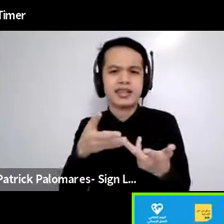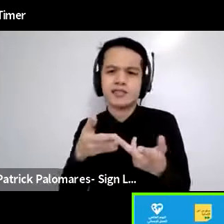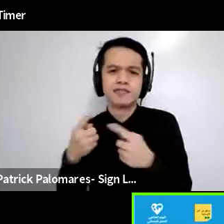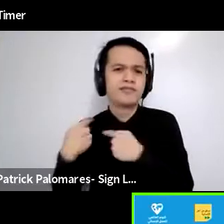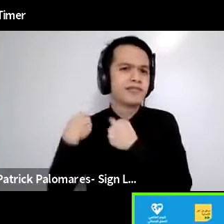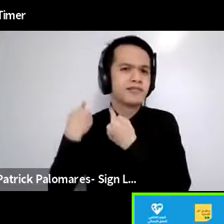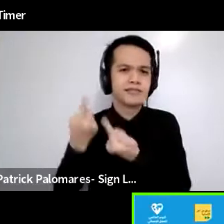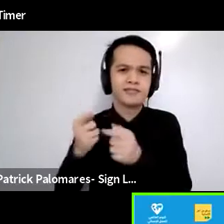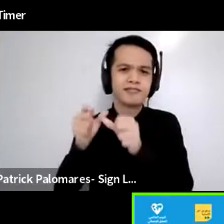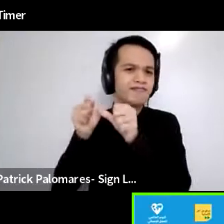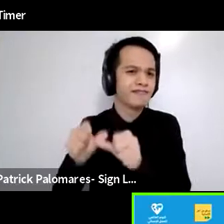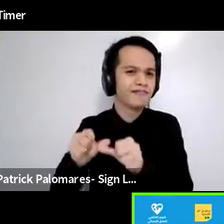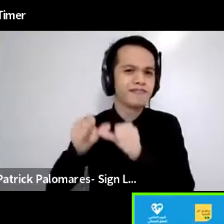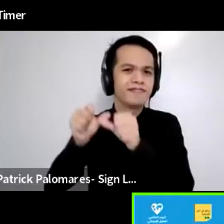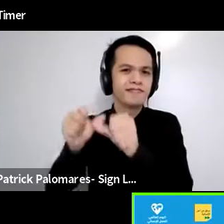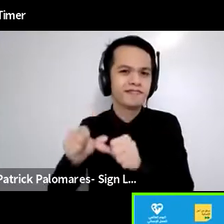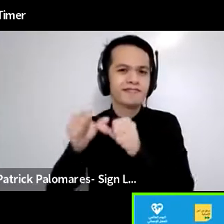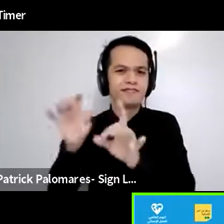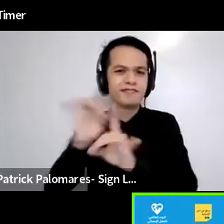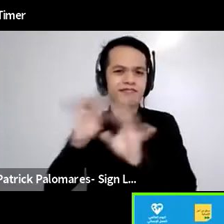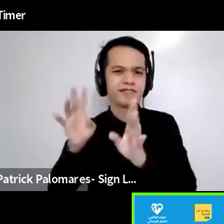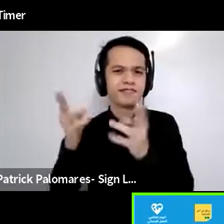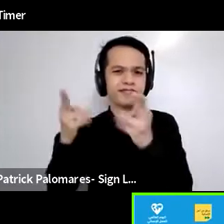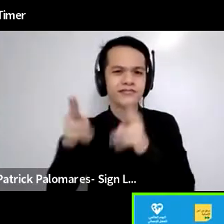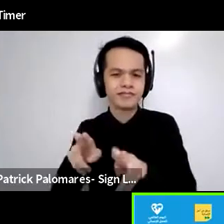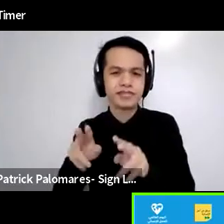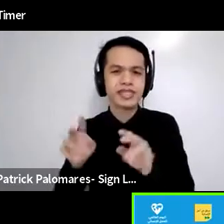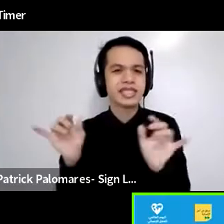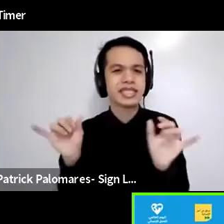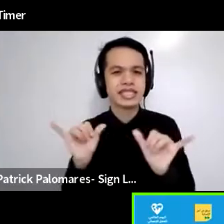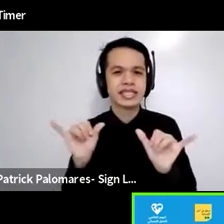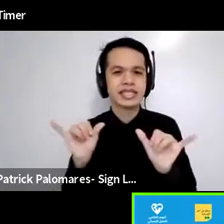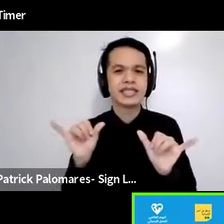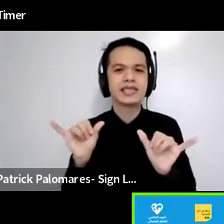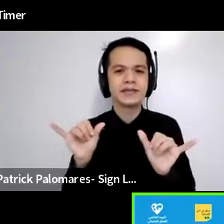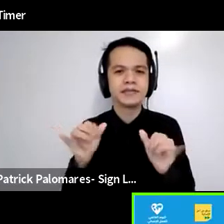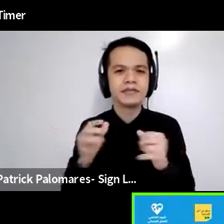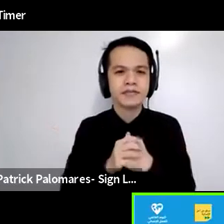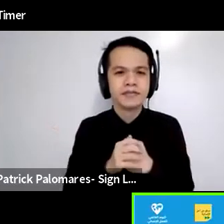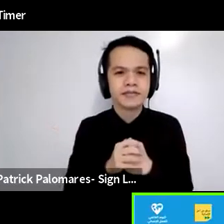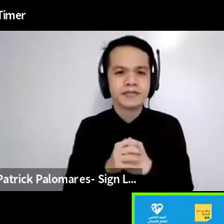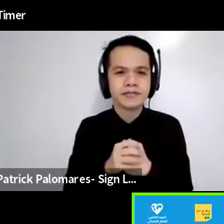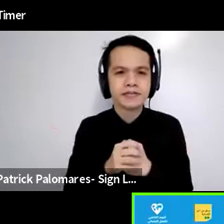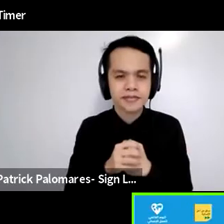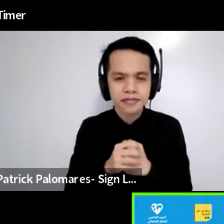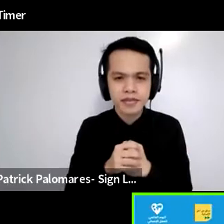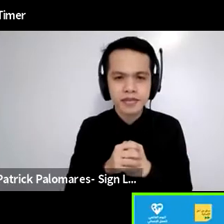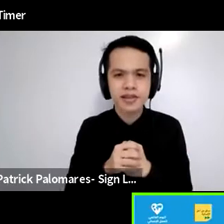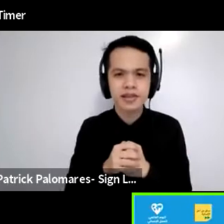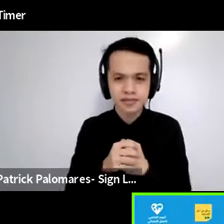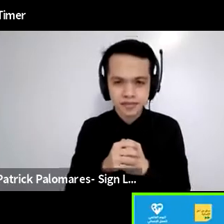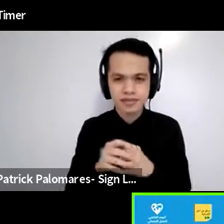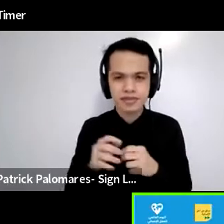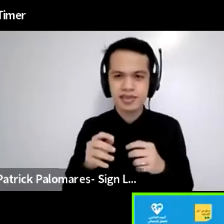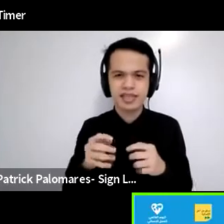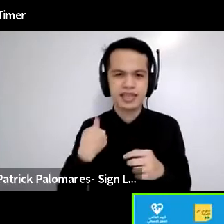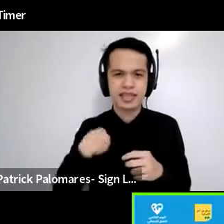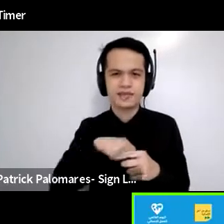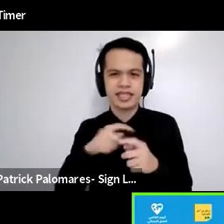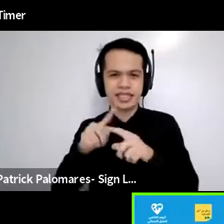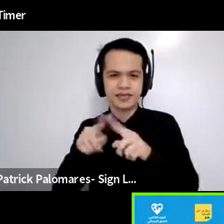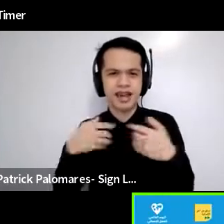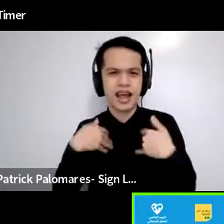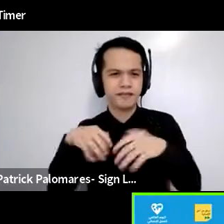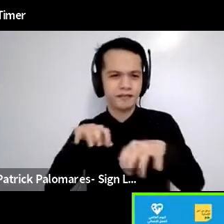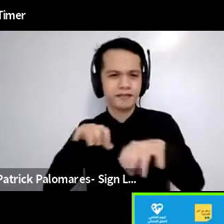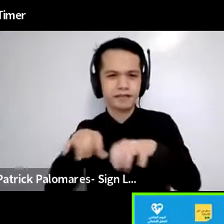a prolonged crisis. And at the same time, we've had to fight a couple of fires at the same time, no? But